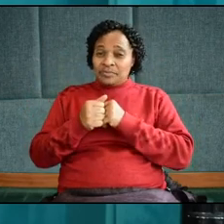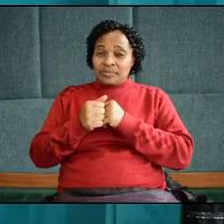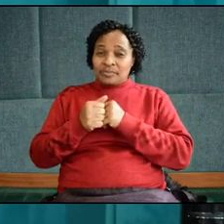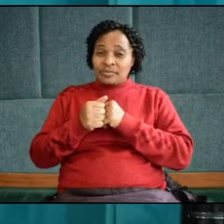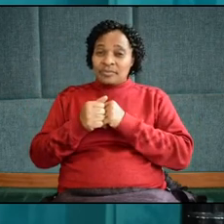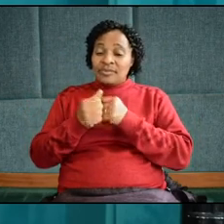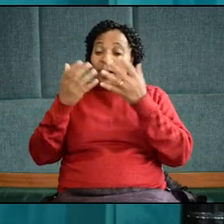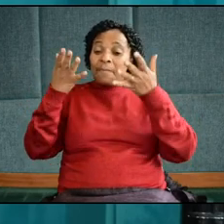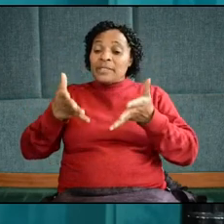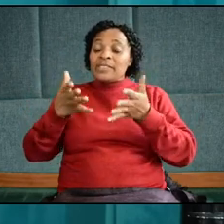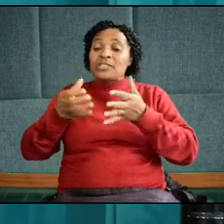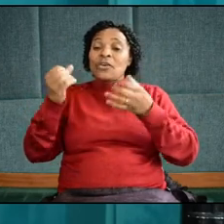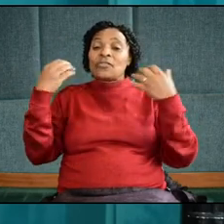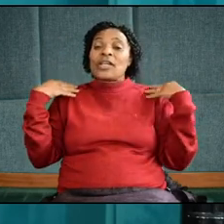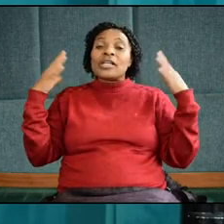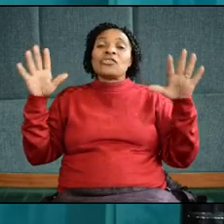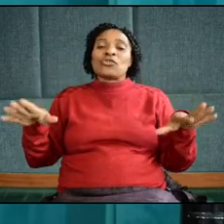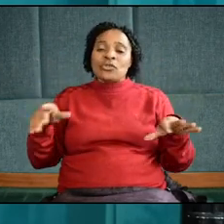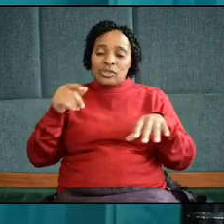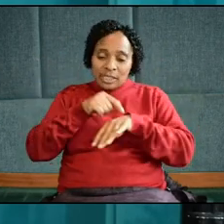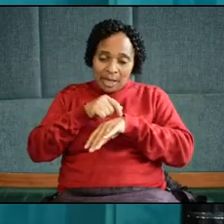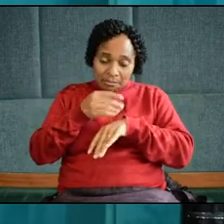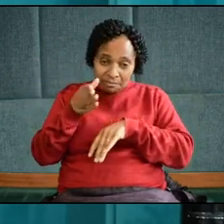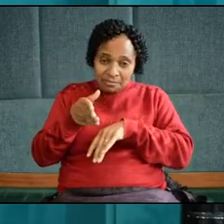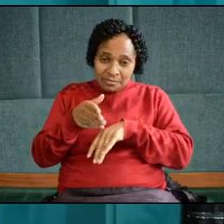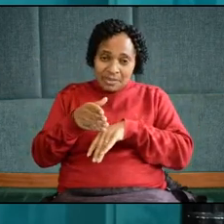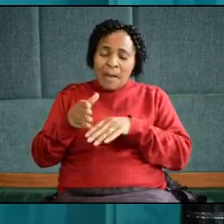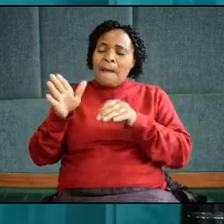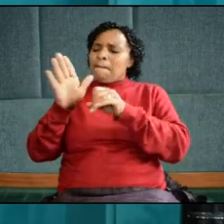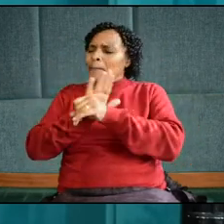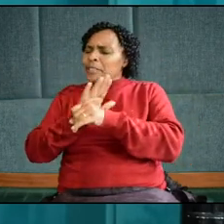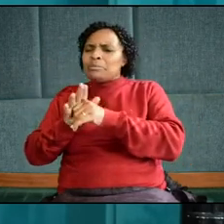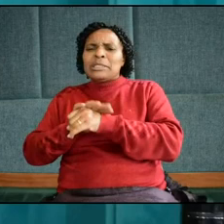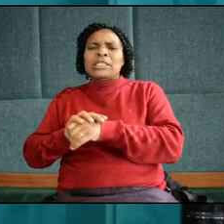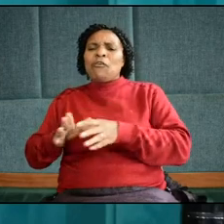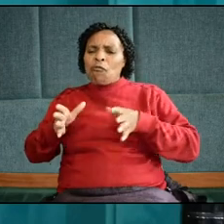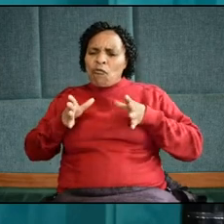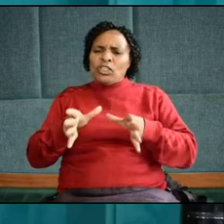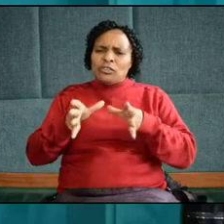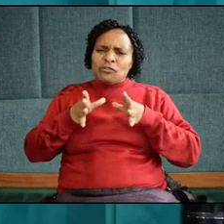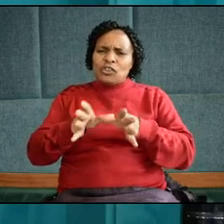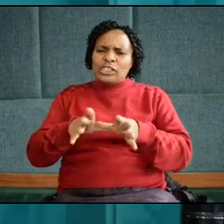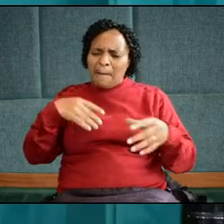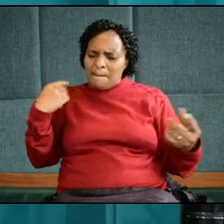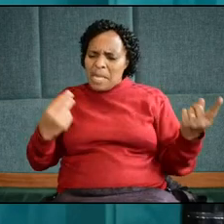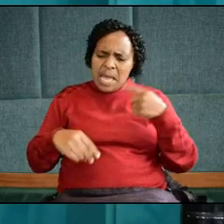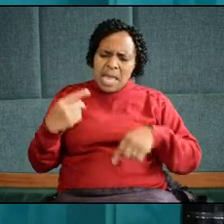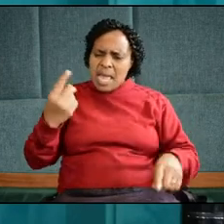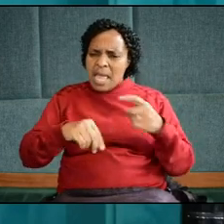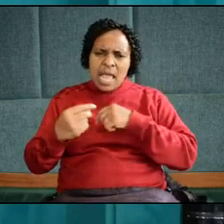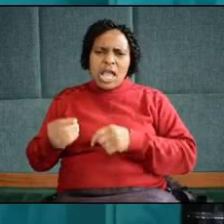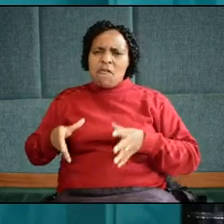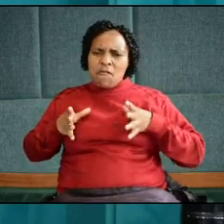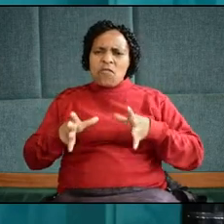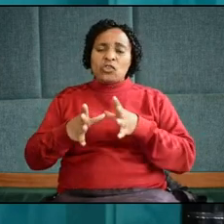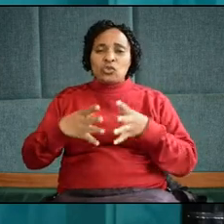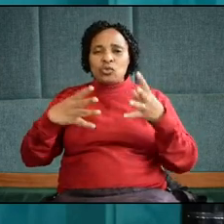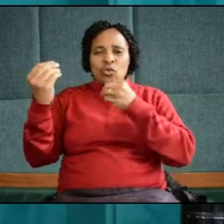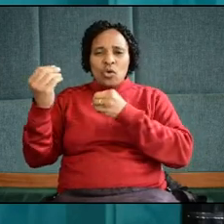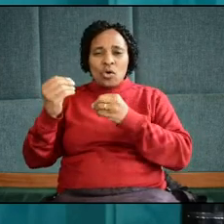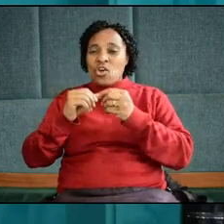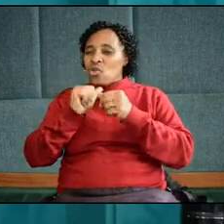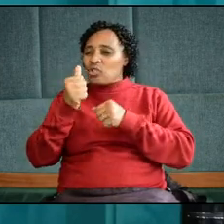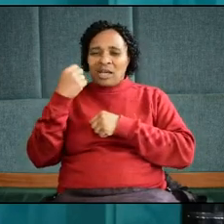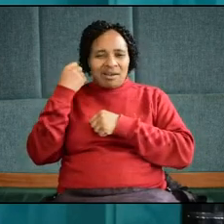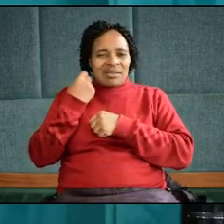of the presence of the angel mm-hmm. at that time. So he was busy punishing the donkey, beating it, telling it to go, not understanding that